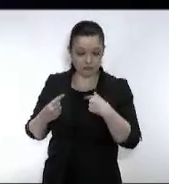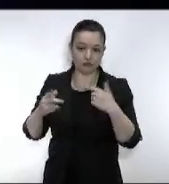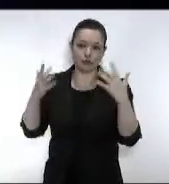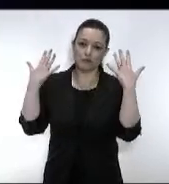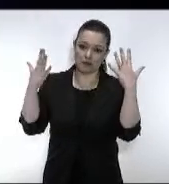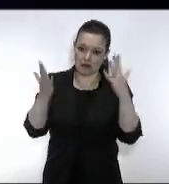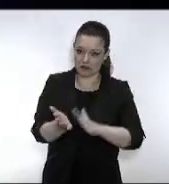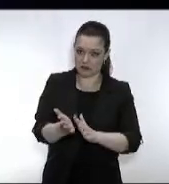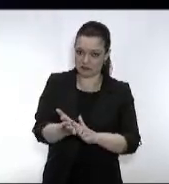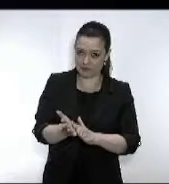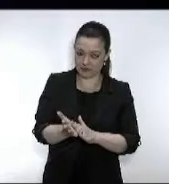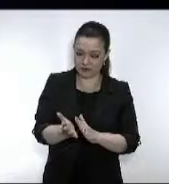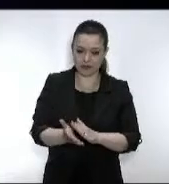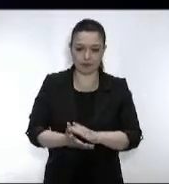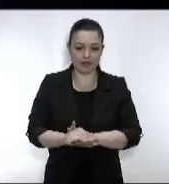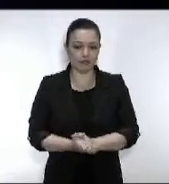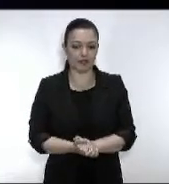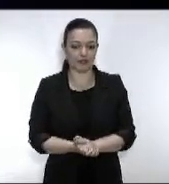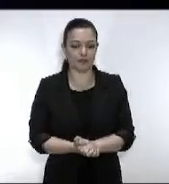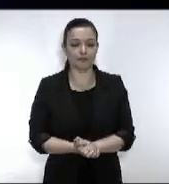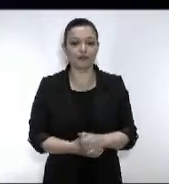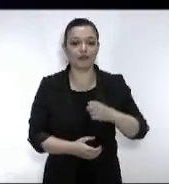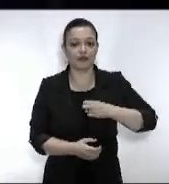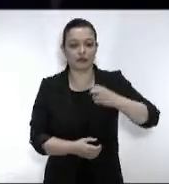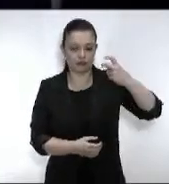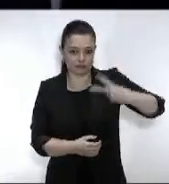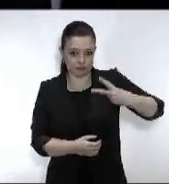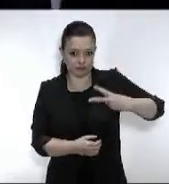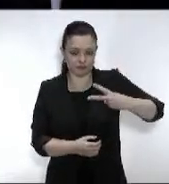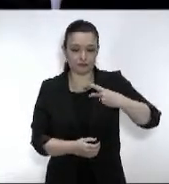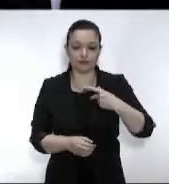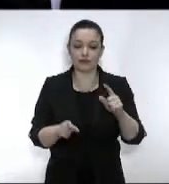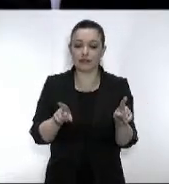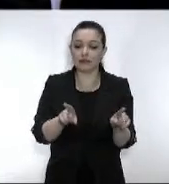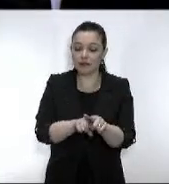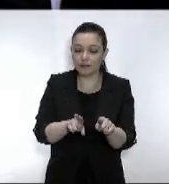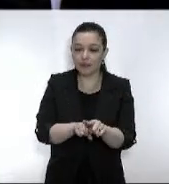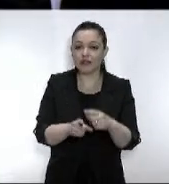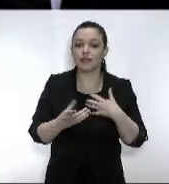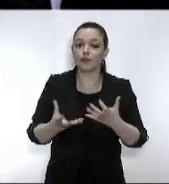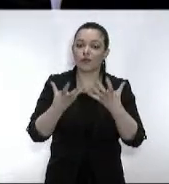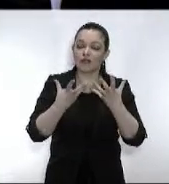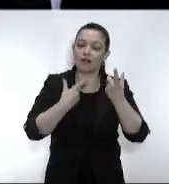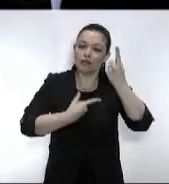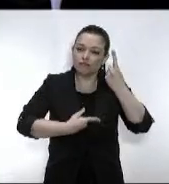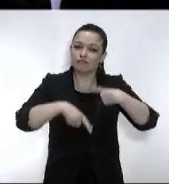that we have faced. So congratulations, recognition. Secondly, I'd like